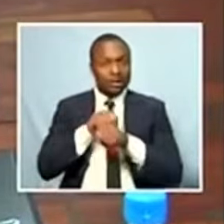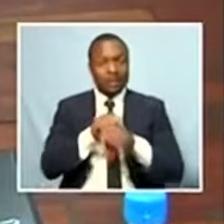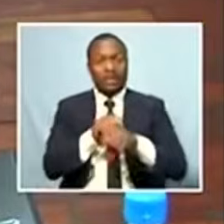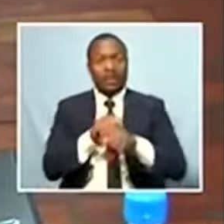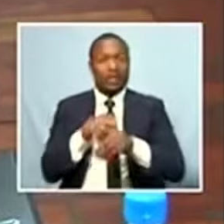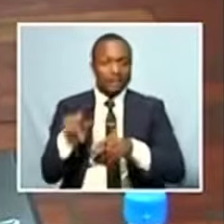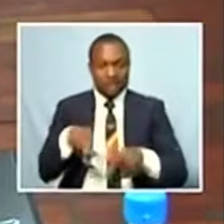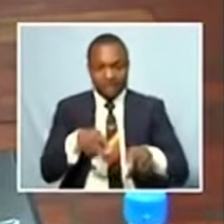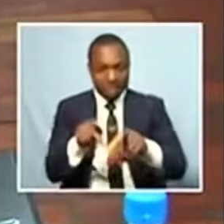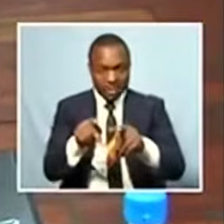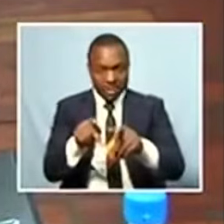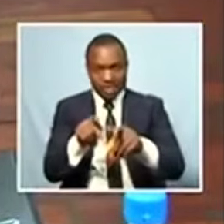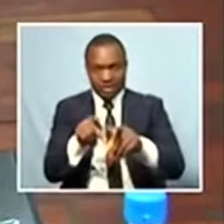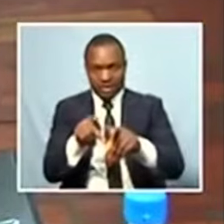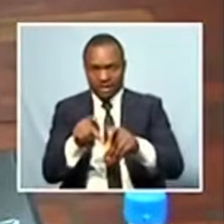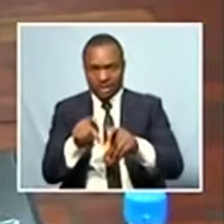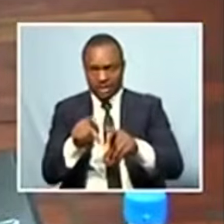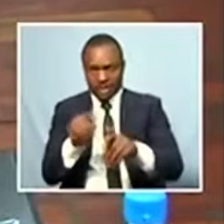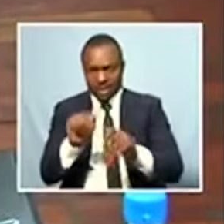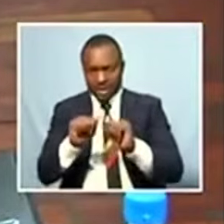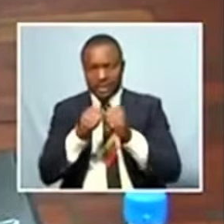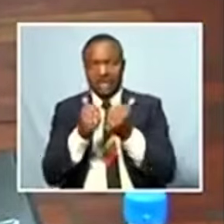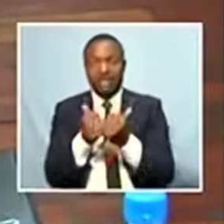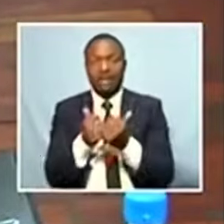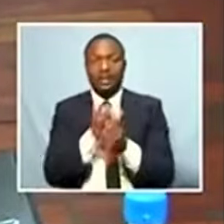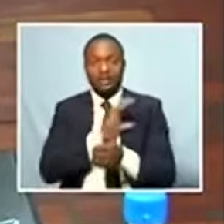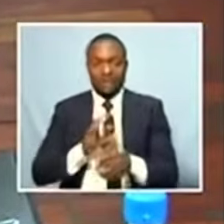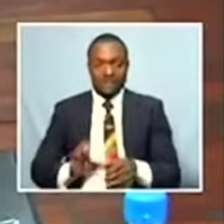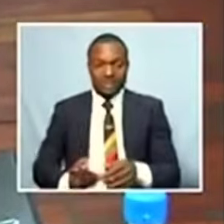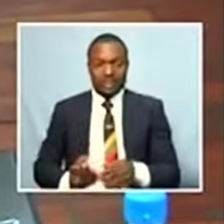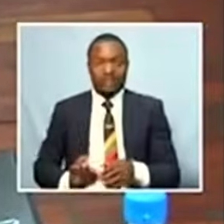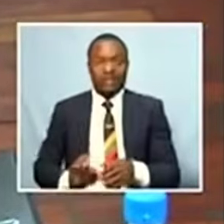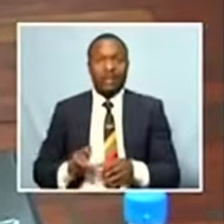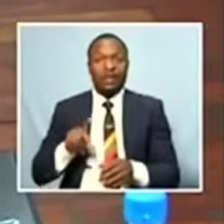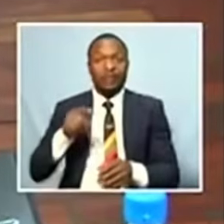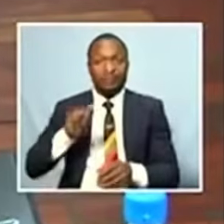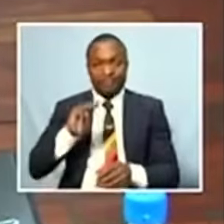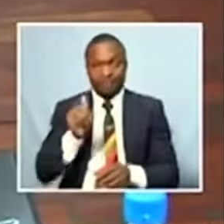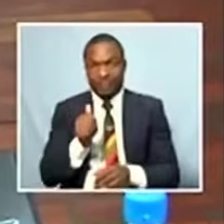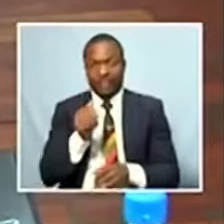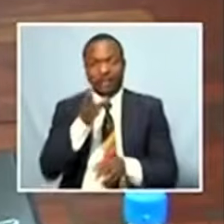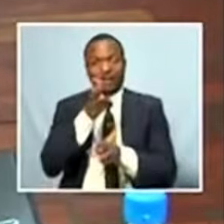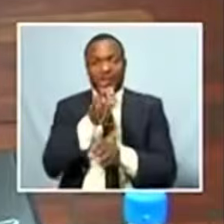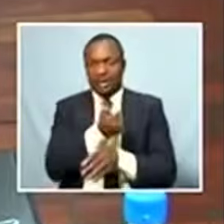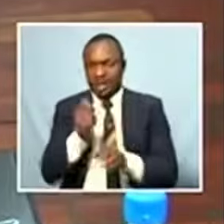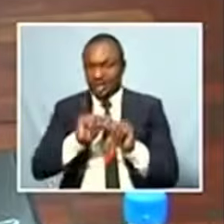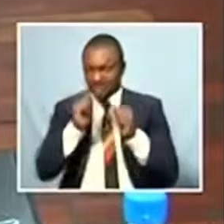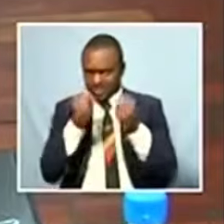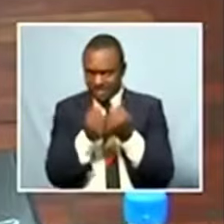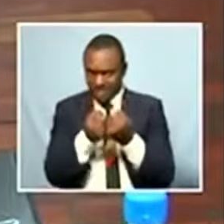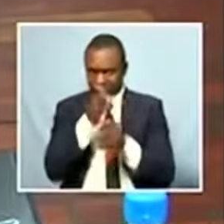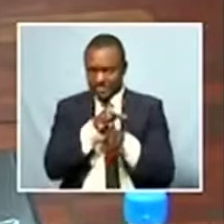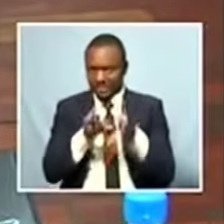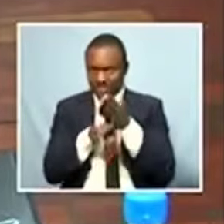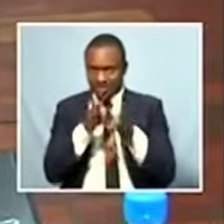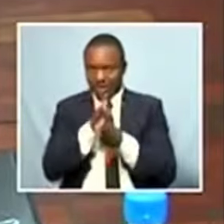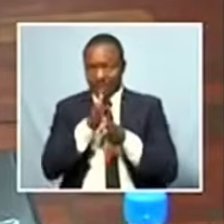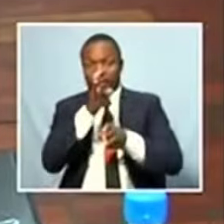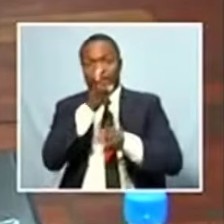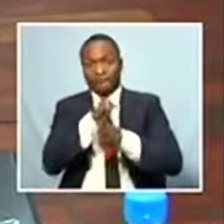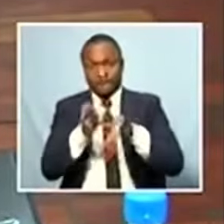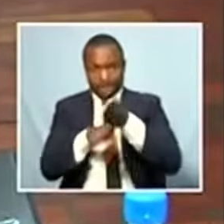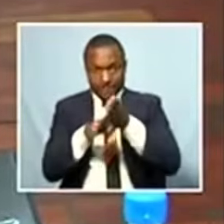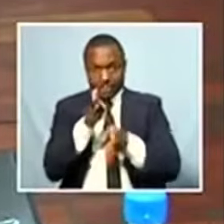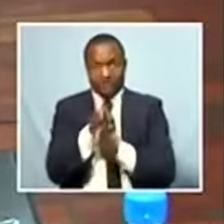Reliance Limited doing a dam in Pemba, Creative Team Construction doing a dam